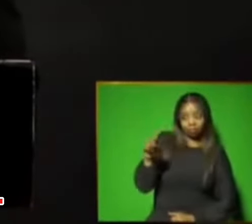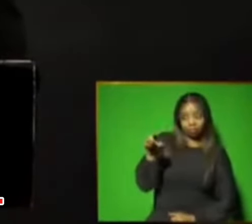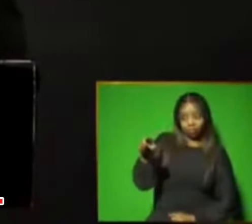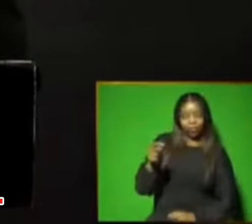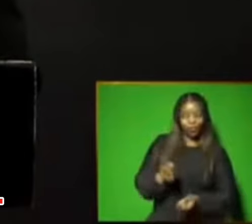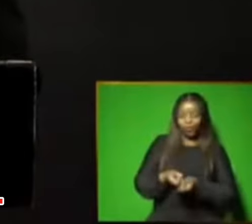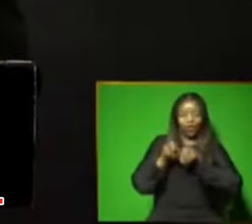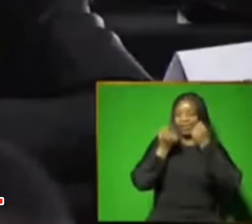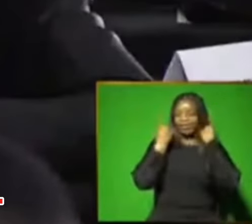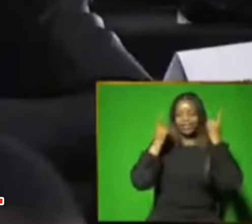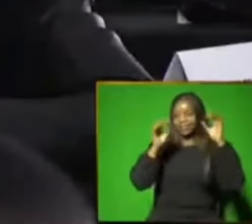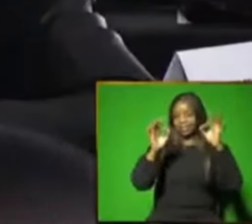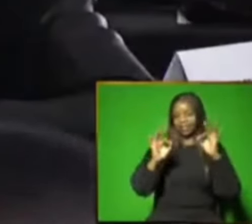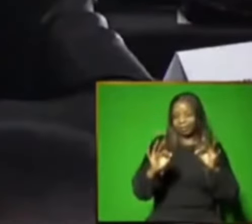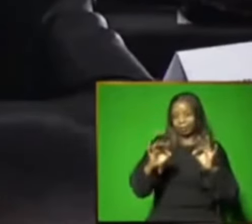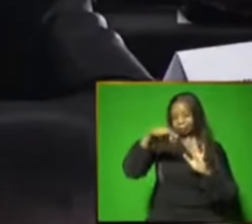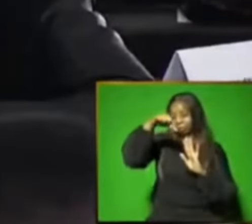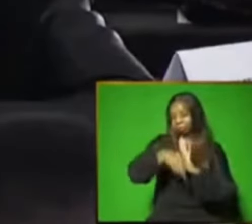ga botse